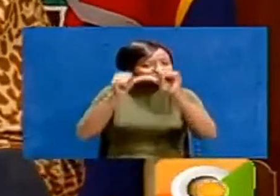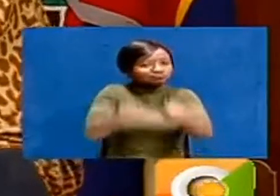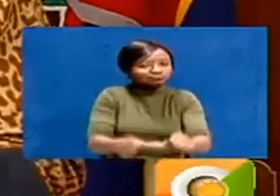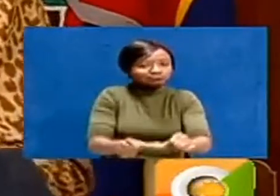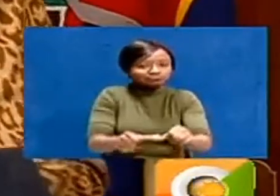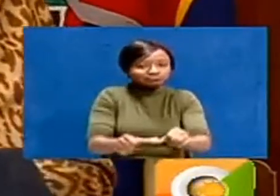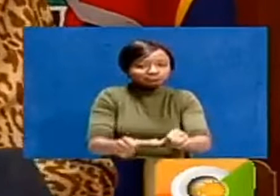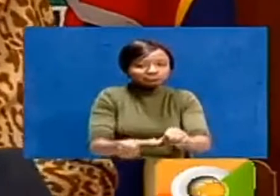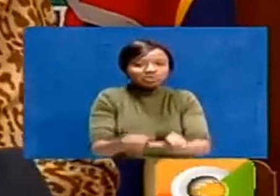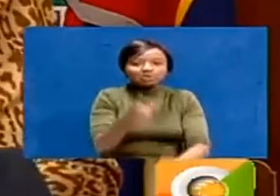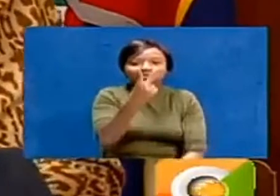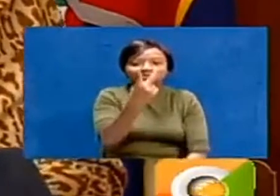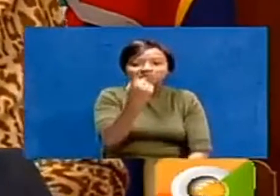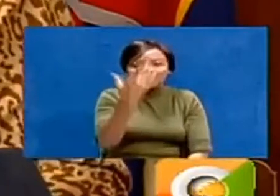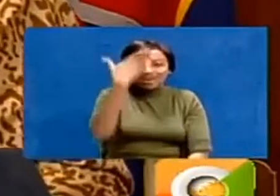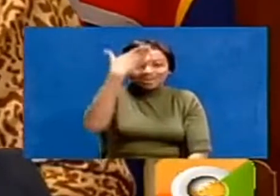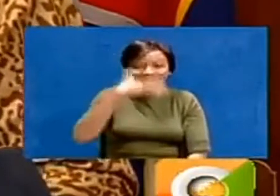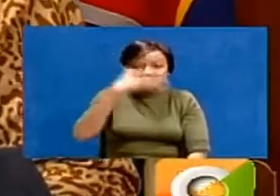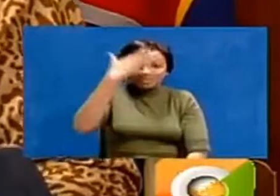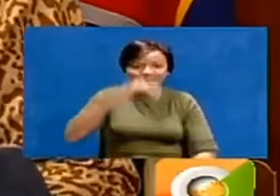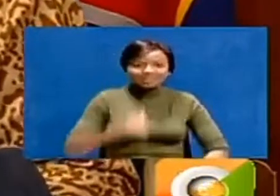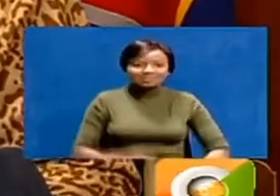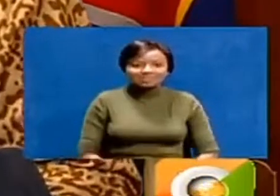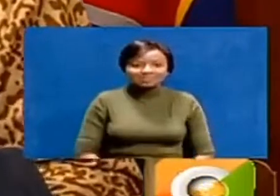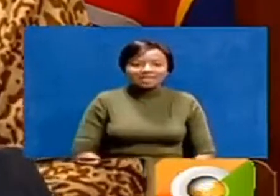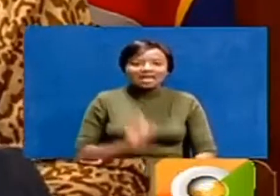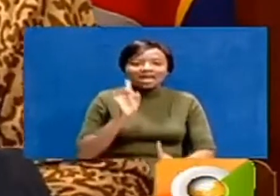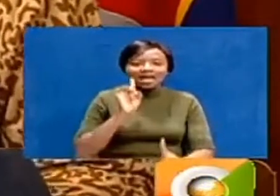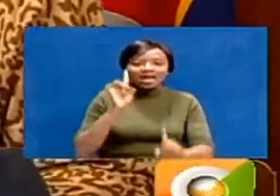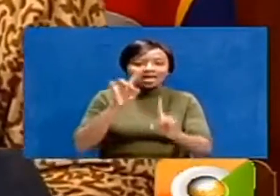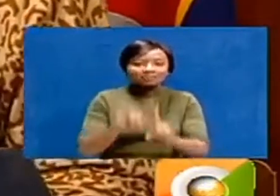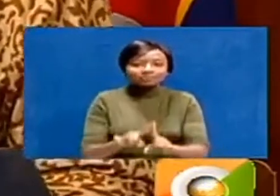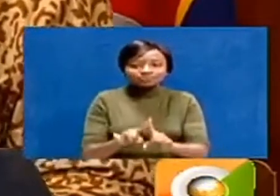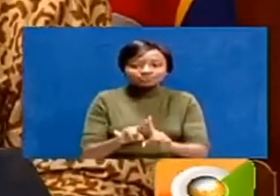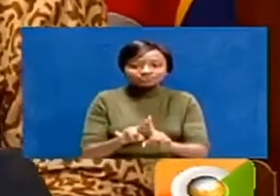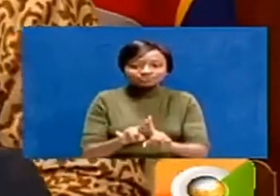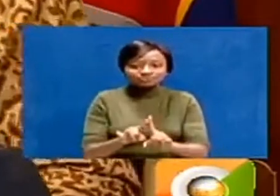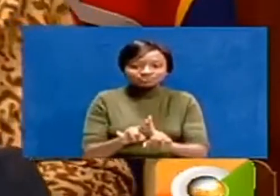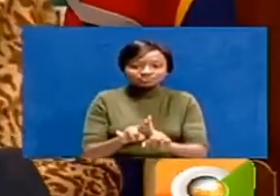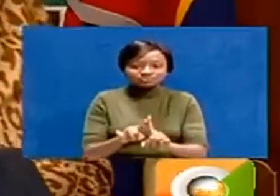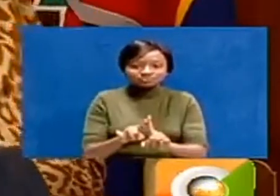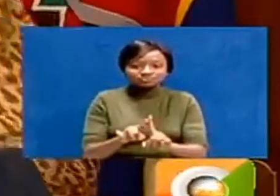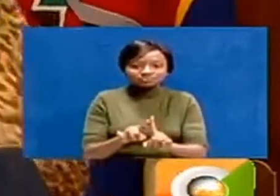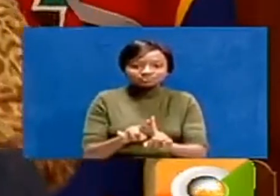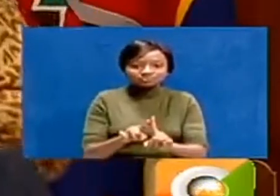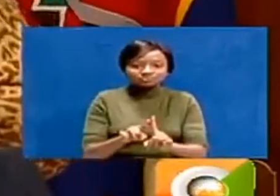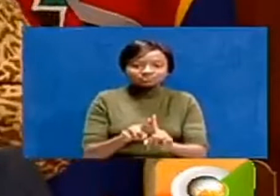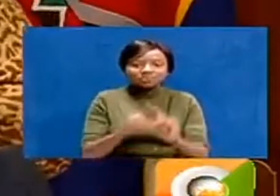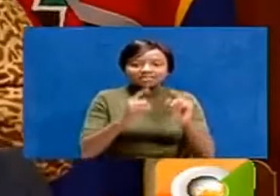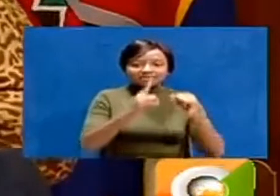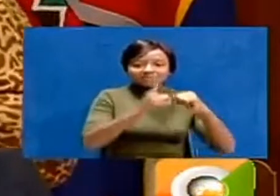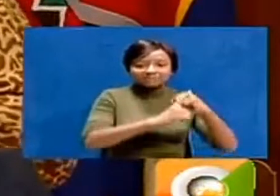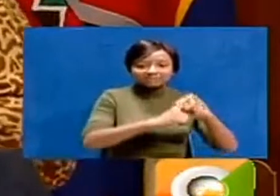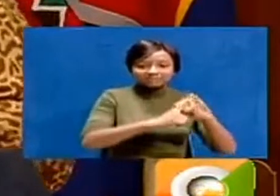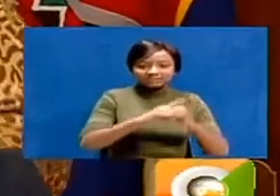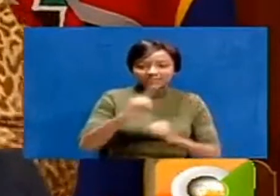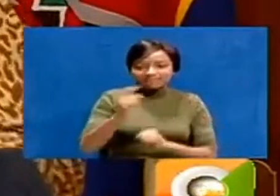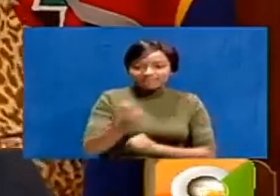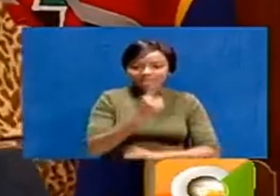for a further period of 21 days up to and until the 6th of